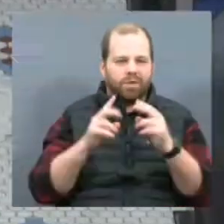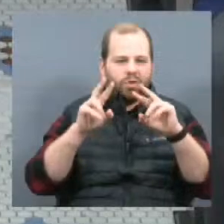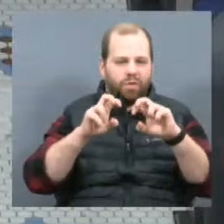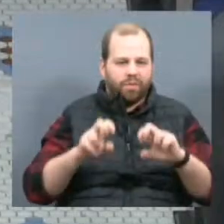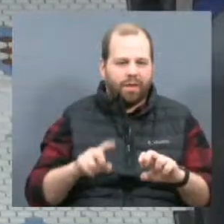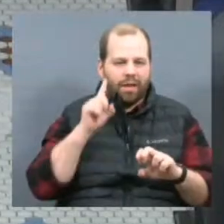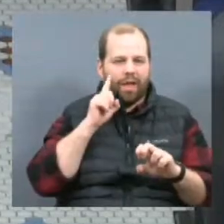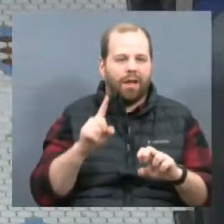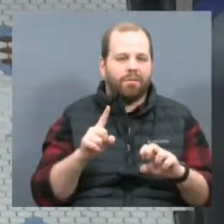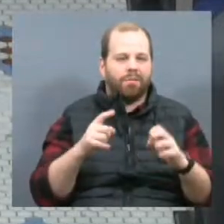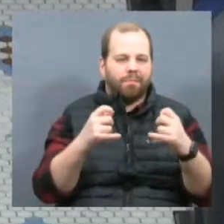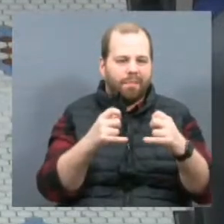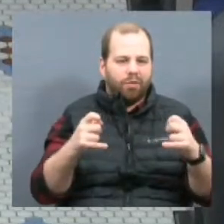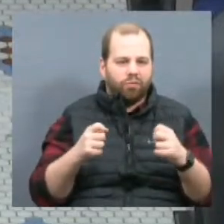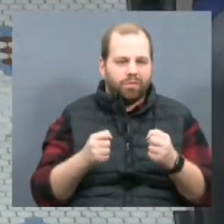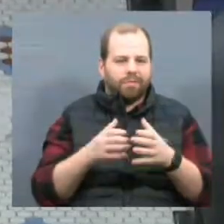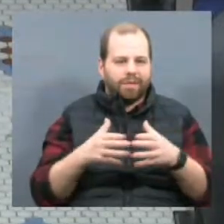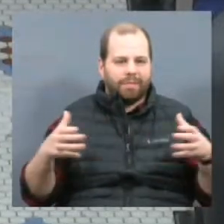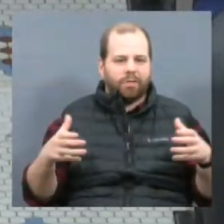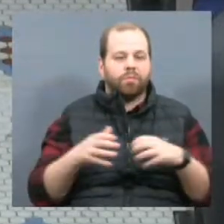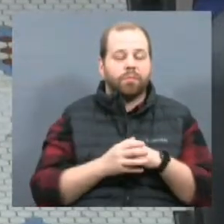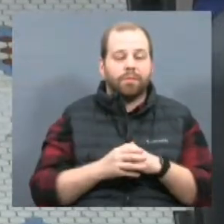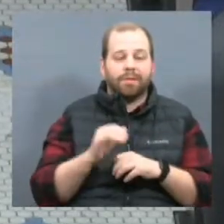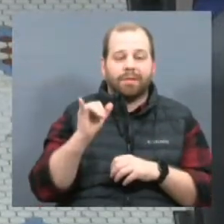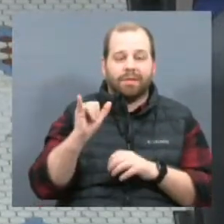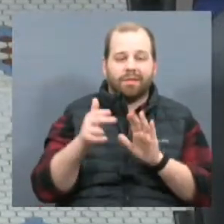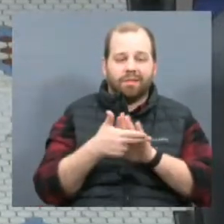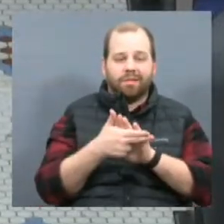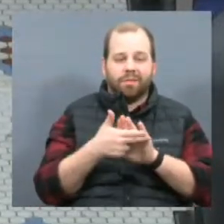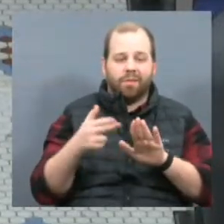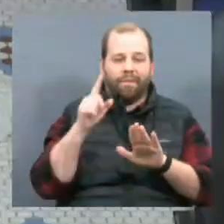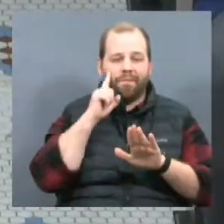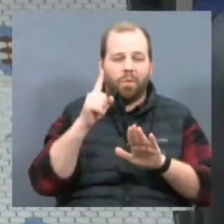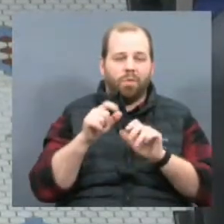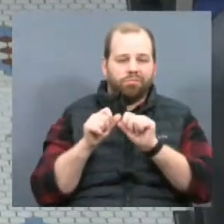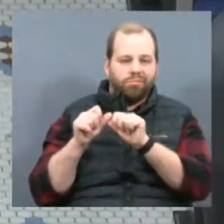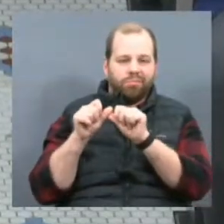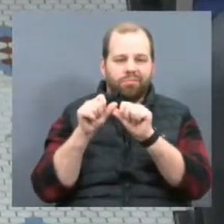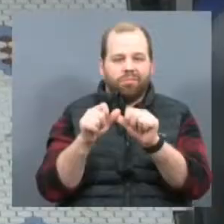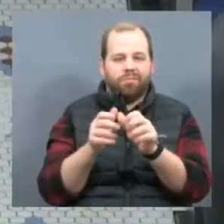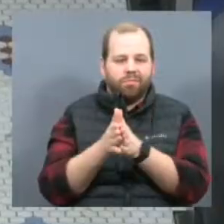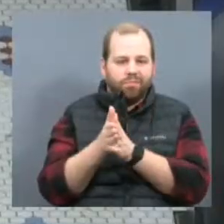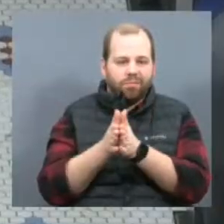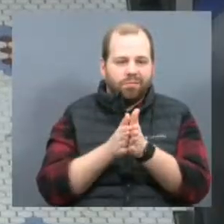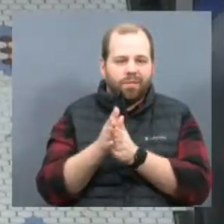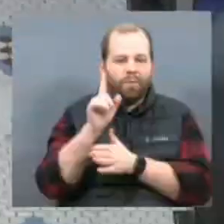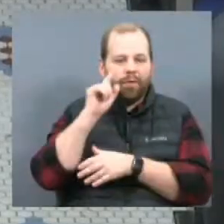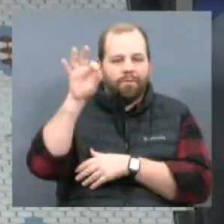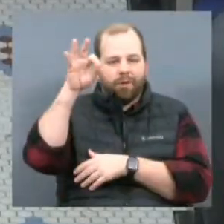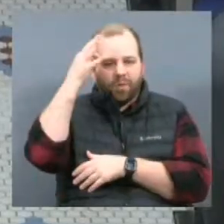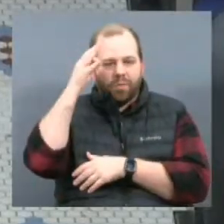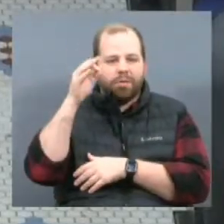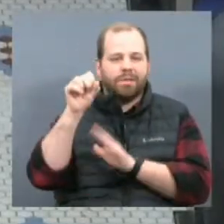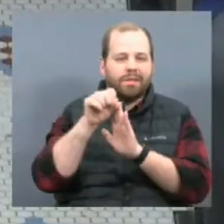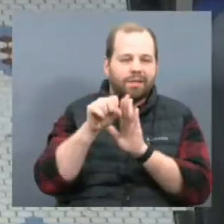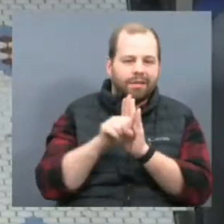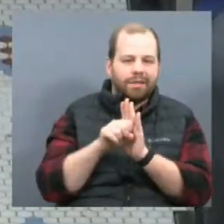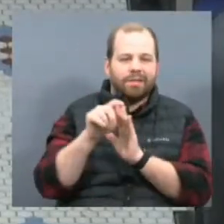boundary expansion. This designation will qualify them for various preservation incentives, including federal and state historic tax